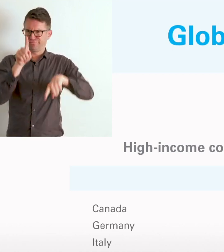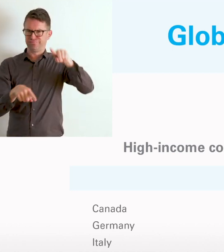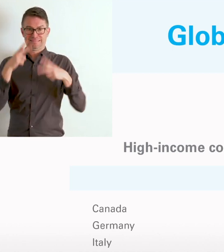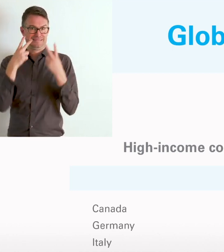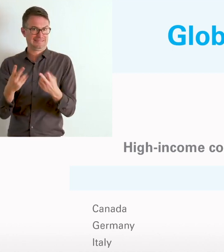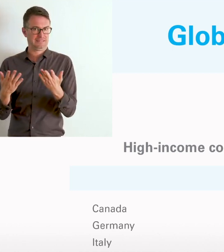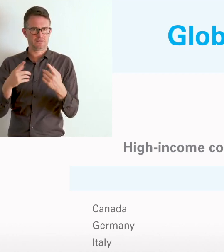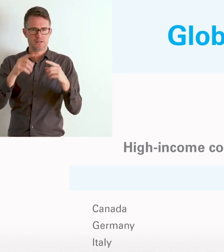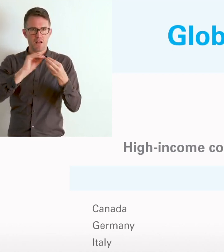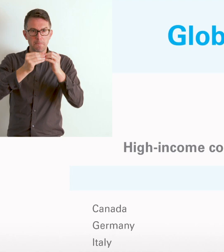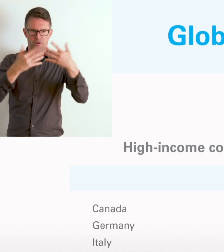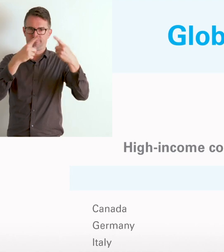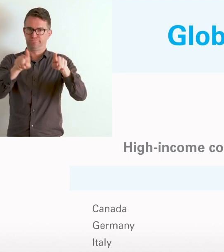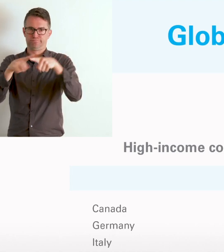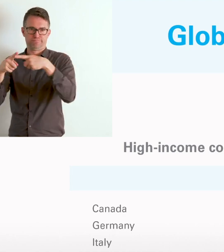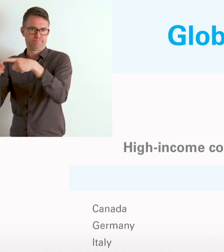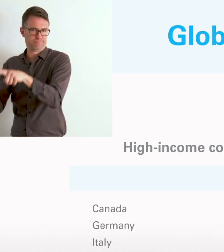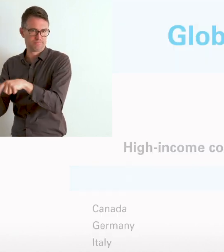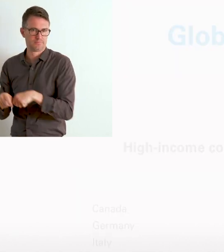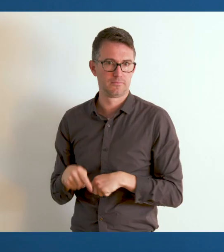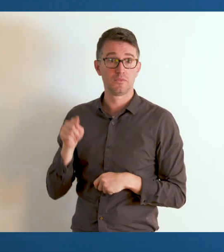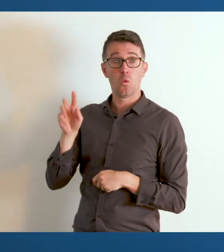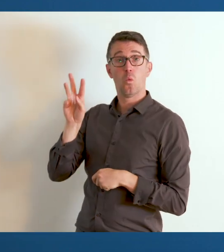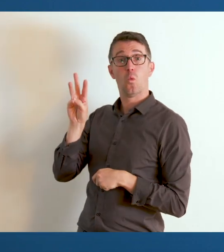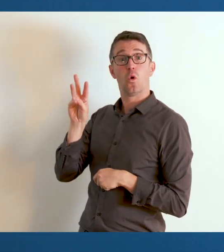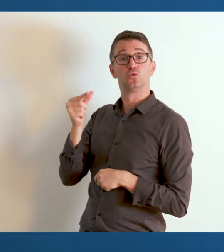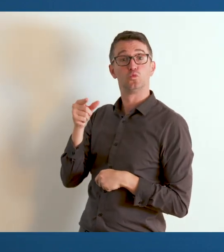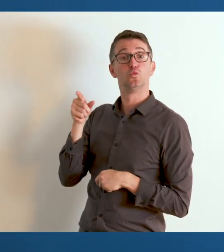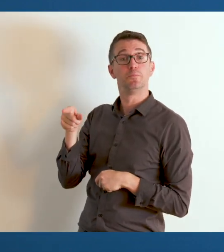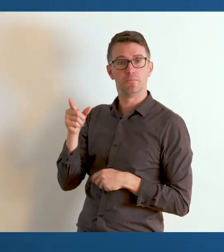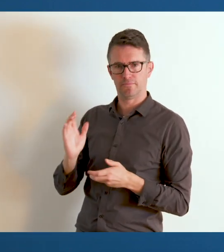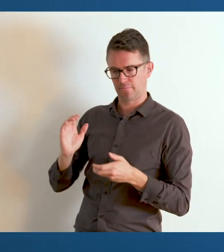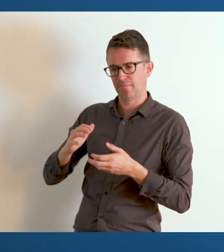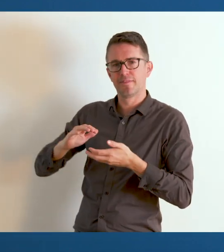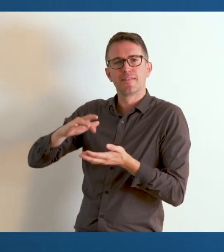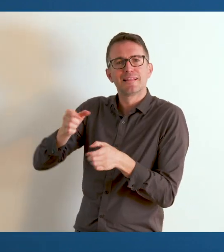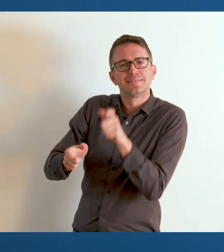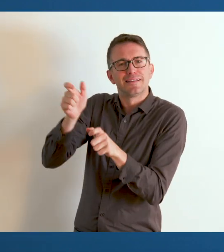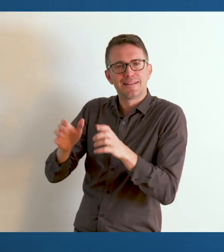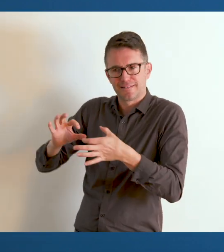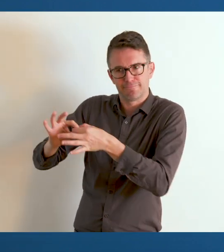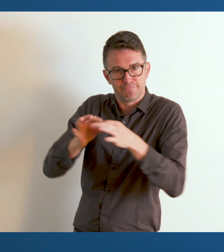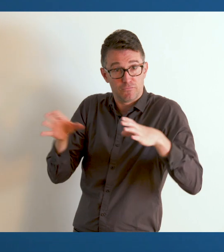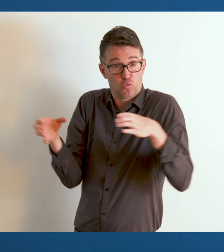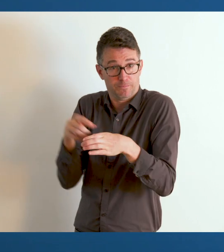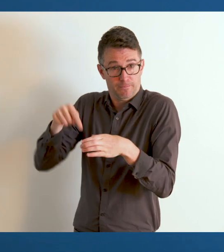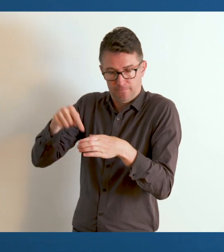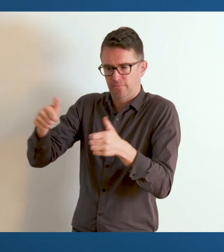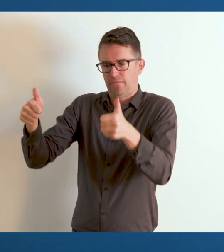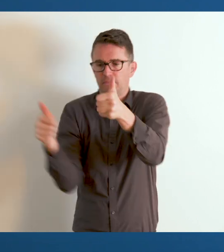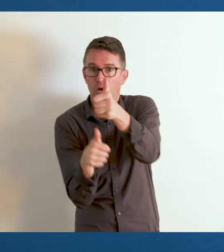countries. So the Washington Group was established as a city group under the aegis of the